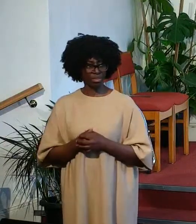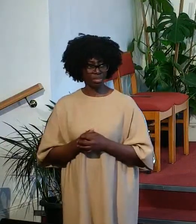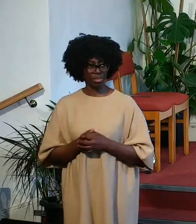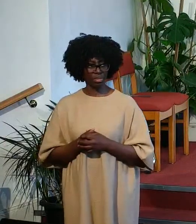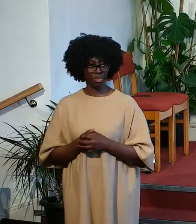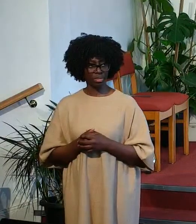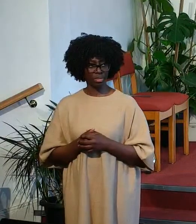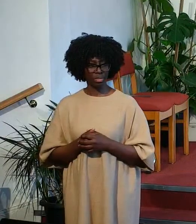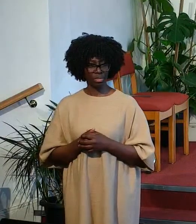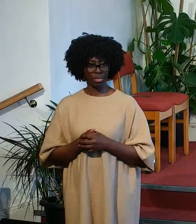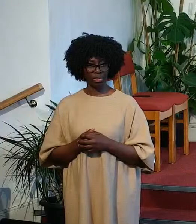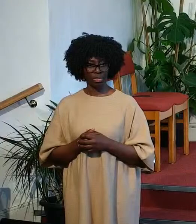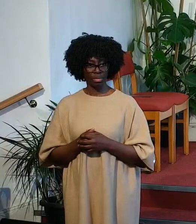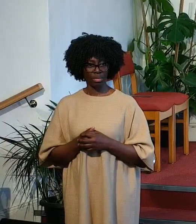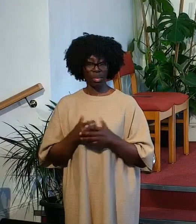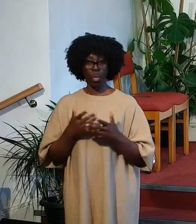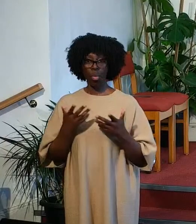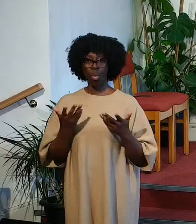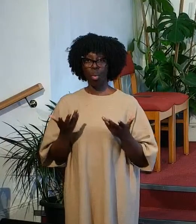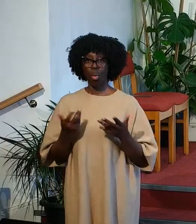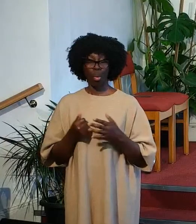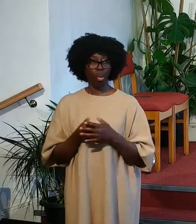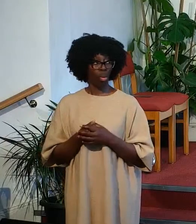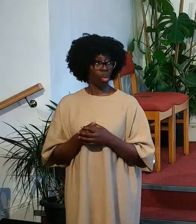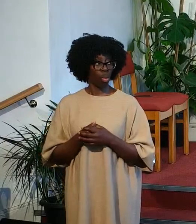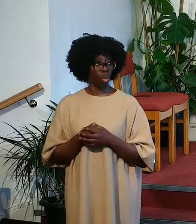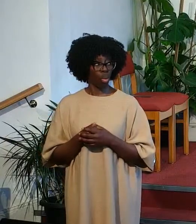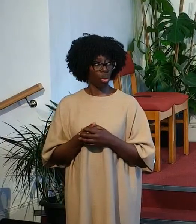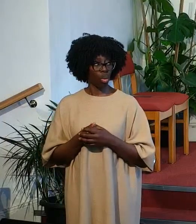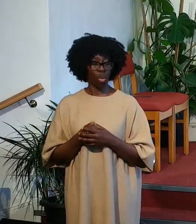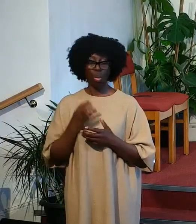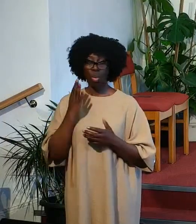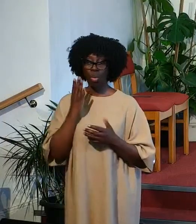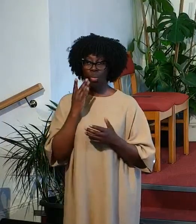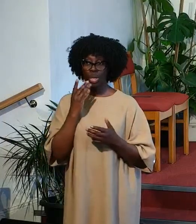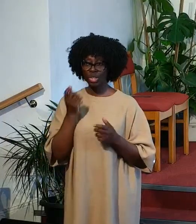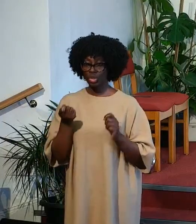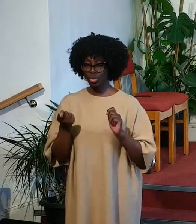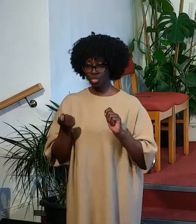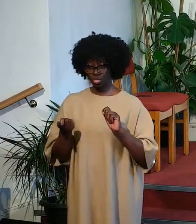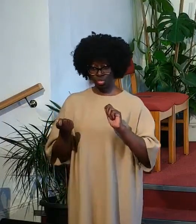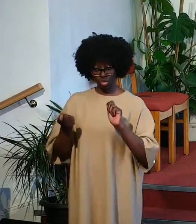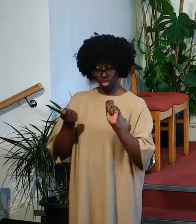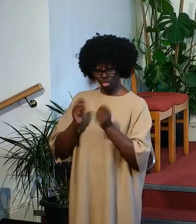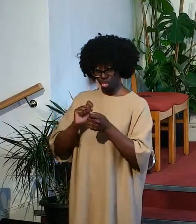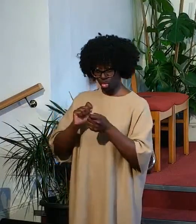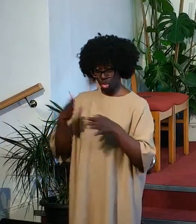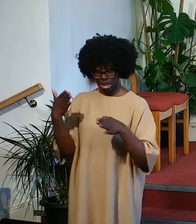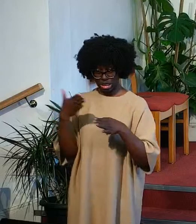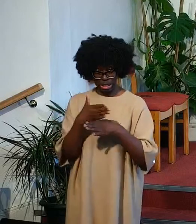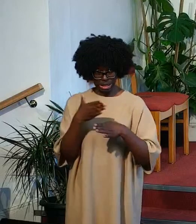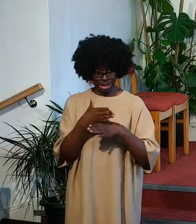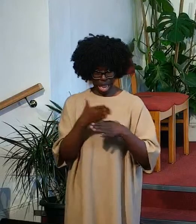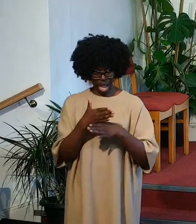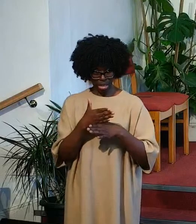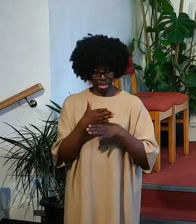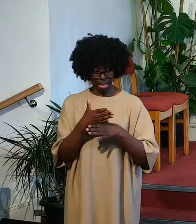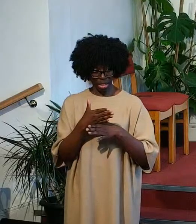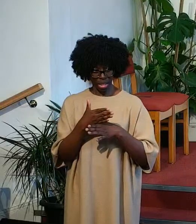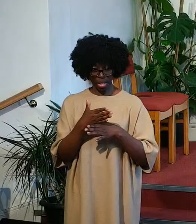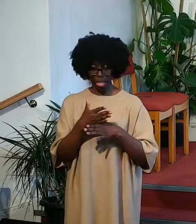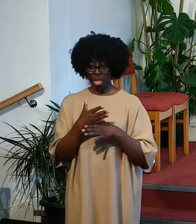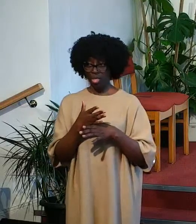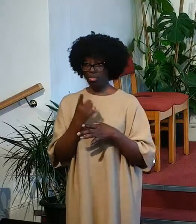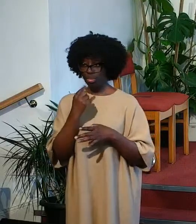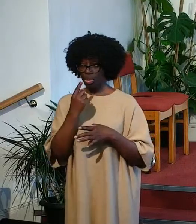Extreme distress when switching tasks. And these are the ones where I was saying, if you switch things, they have a meltdown. And when I say a meltdown,